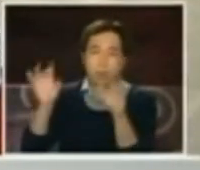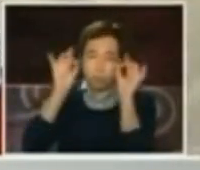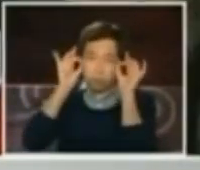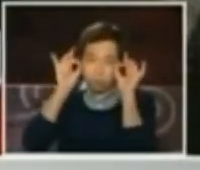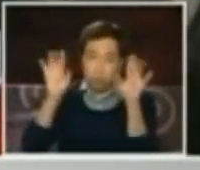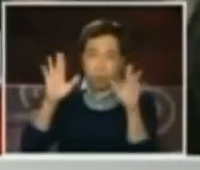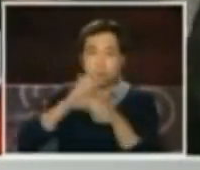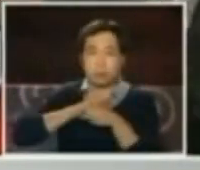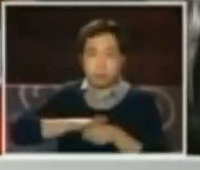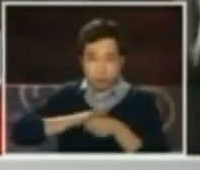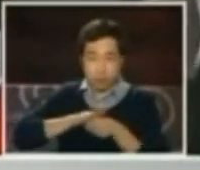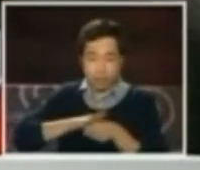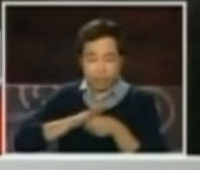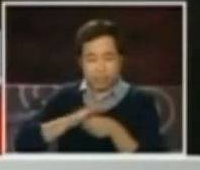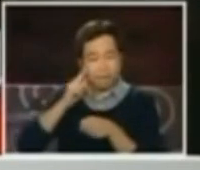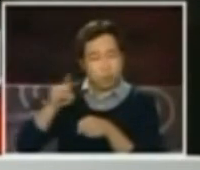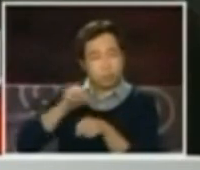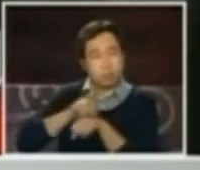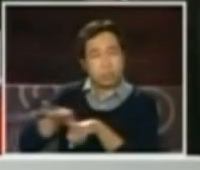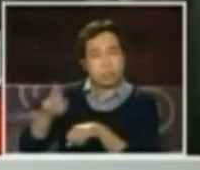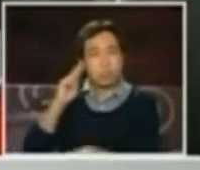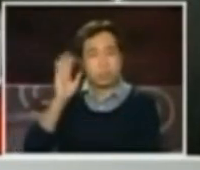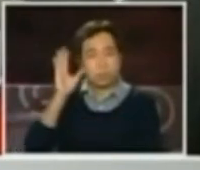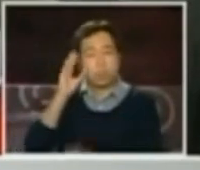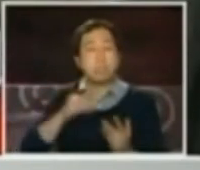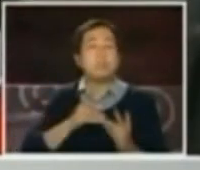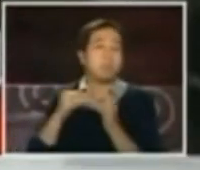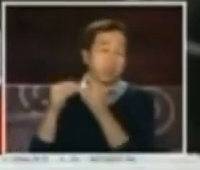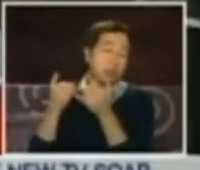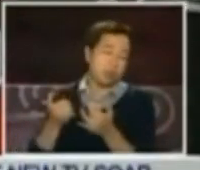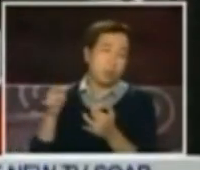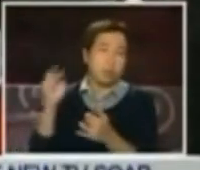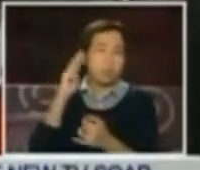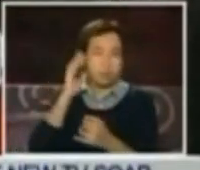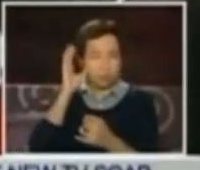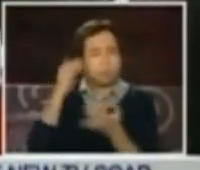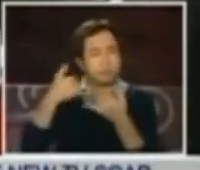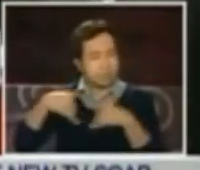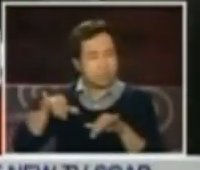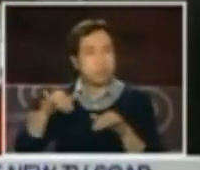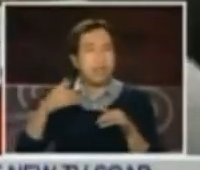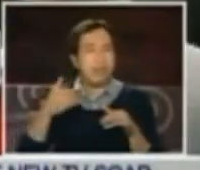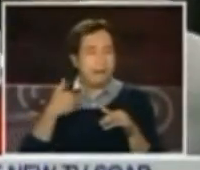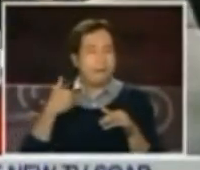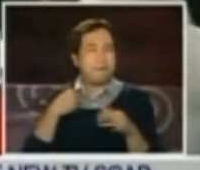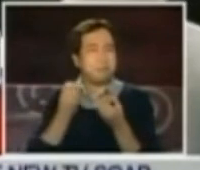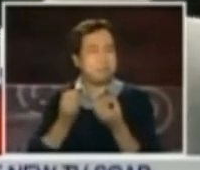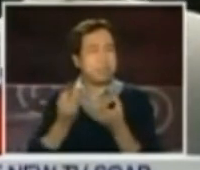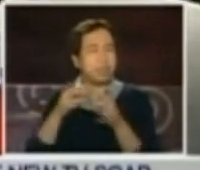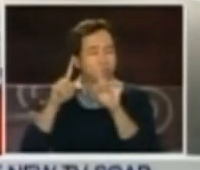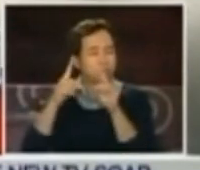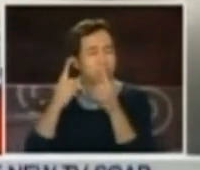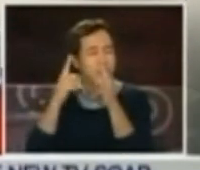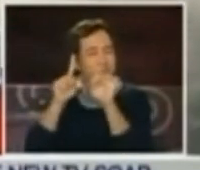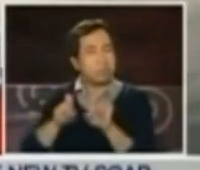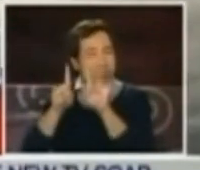harmful stressors at this point, especially that he is still undergoing a series of tests and still